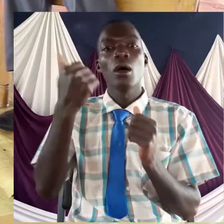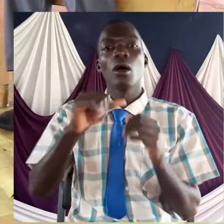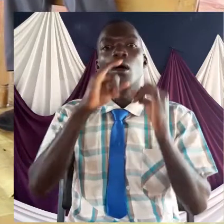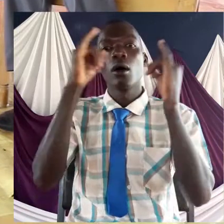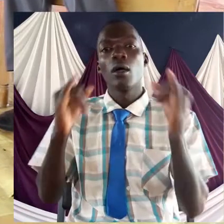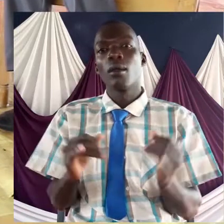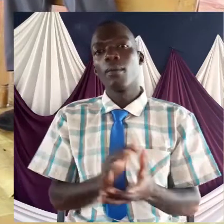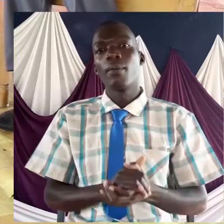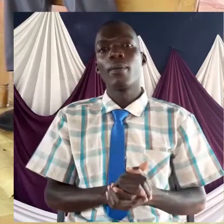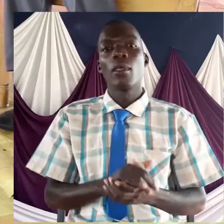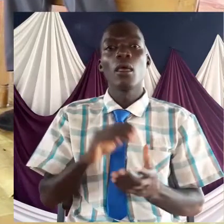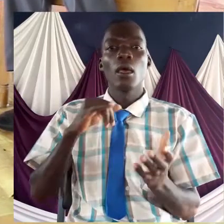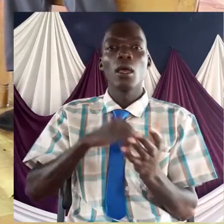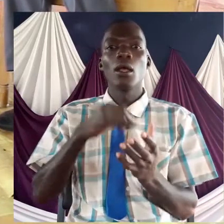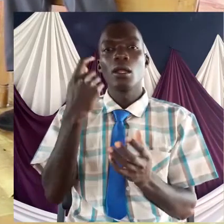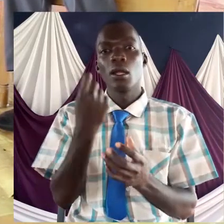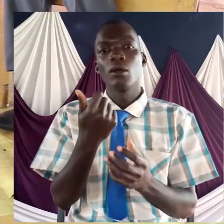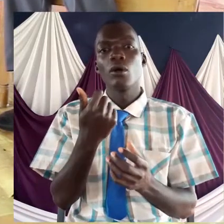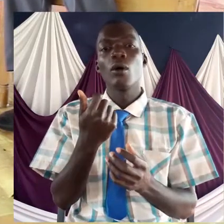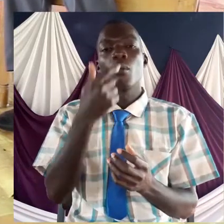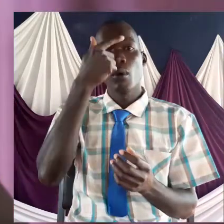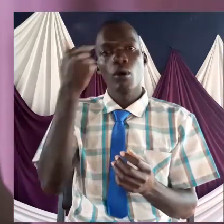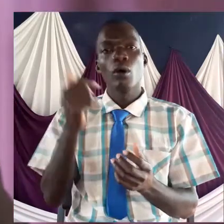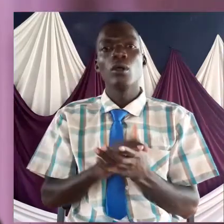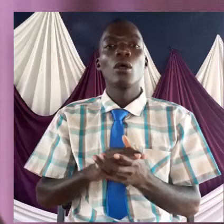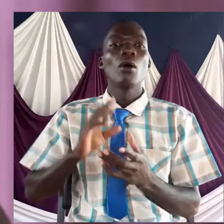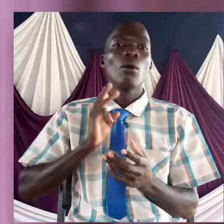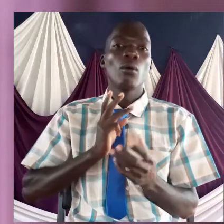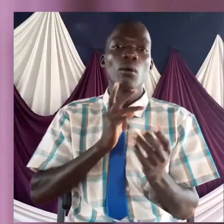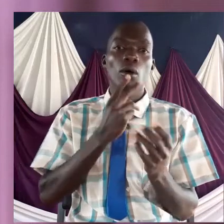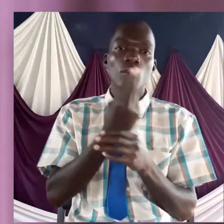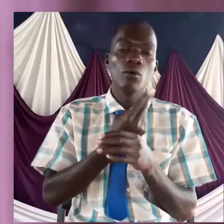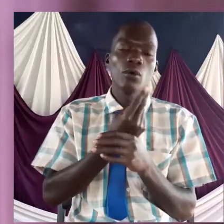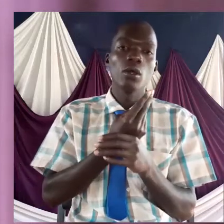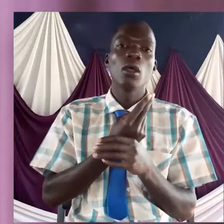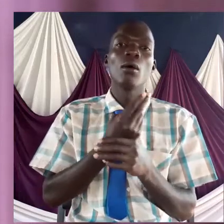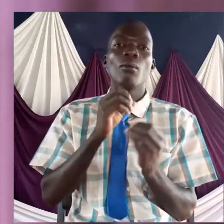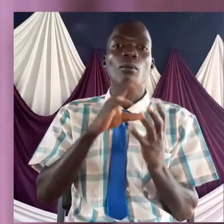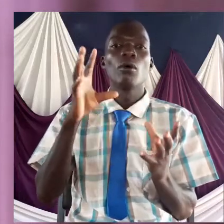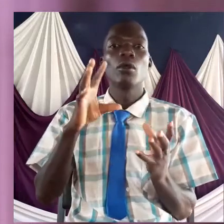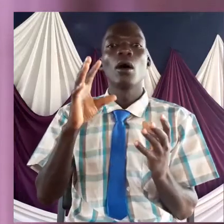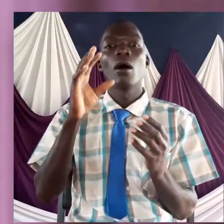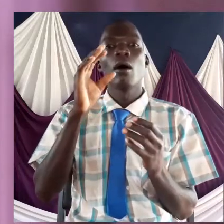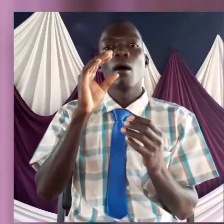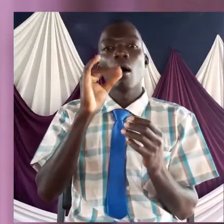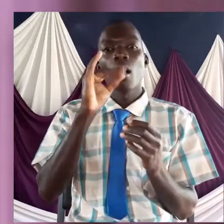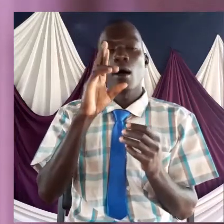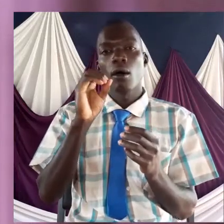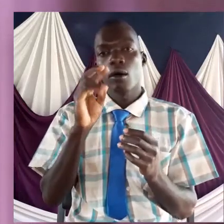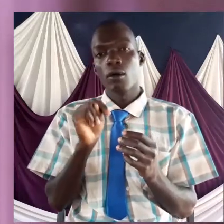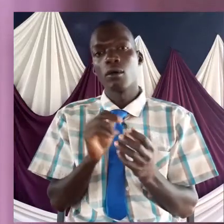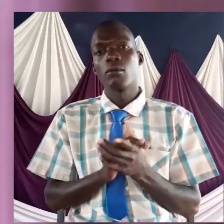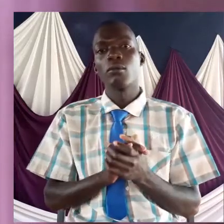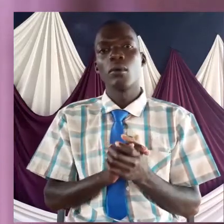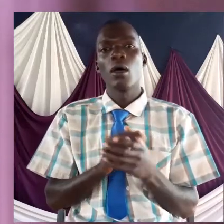yes, they delete it. And so, because they embrace the use of those idols. Mm-hmm. And so, from these